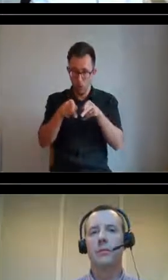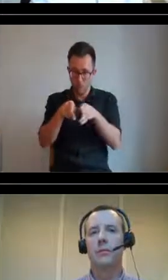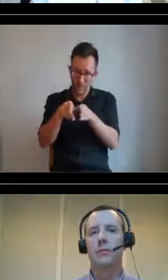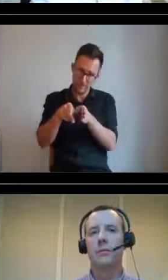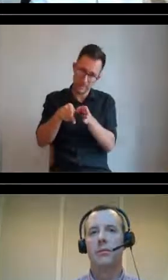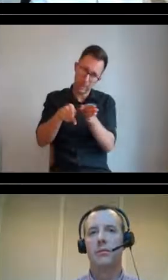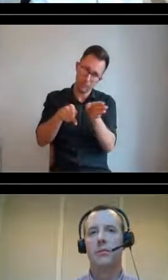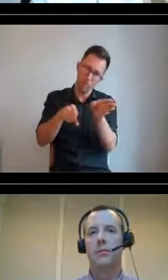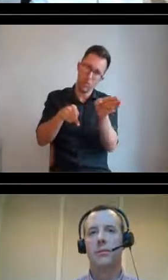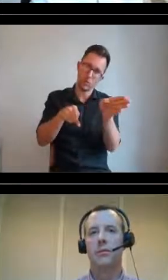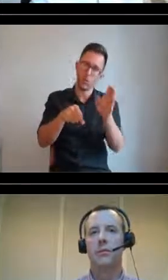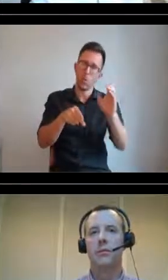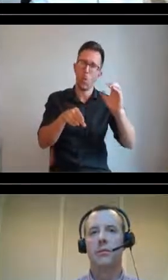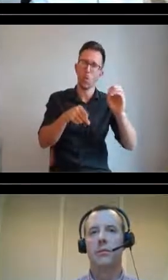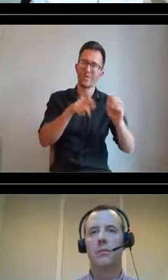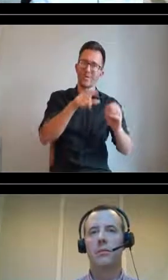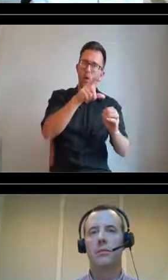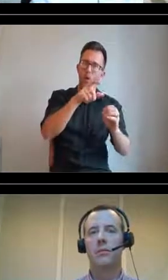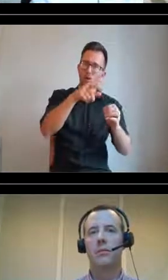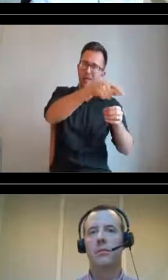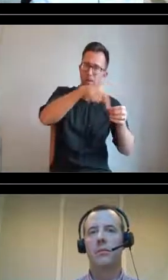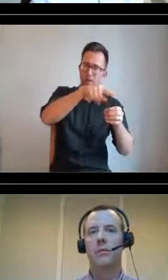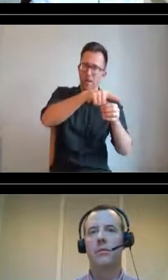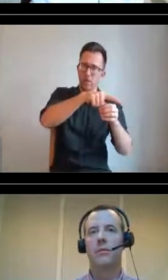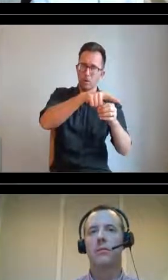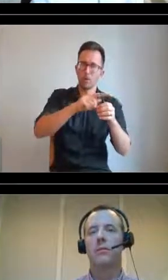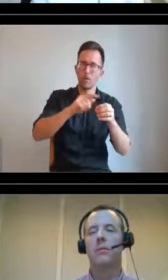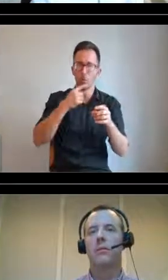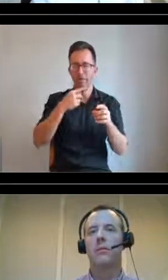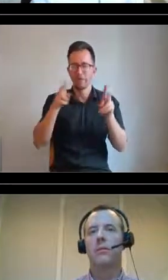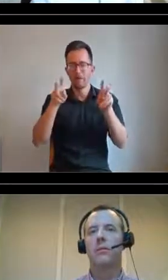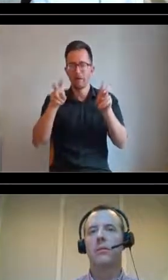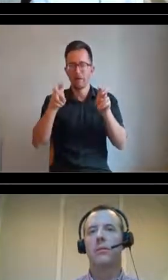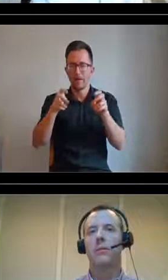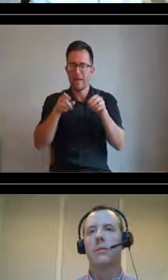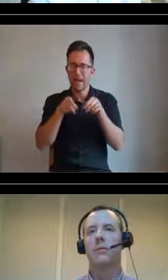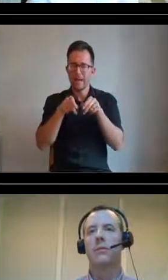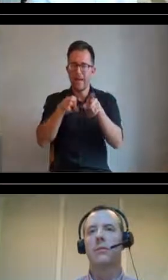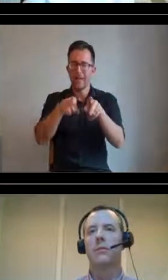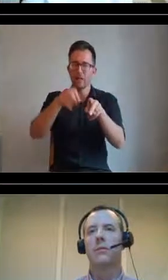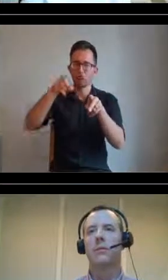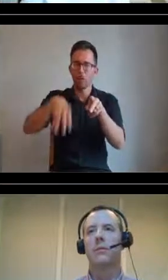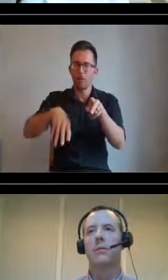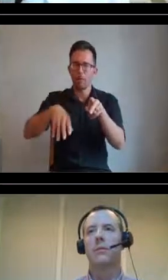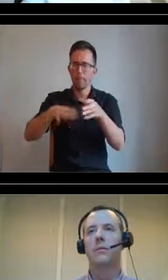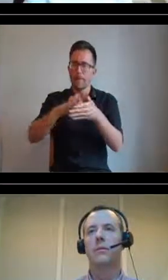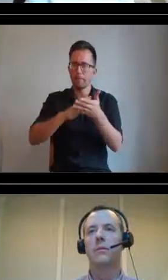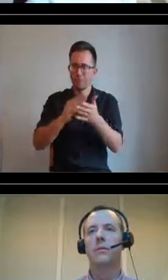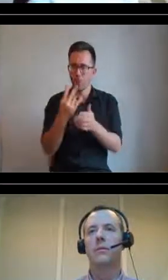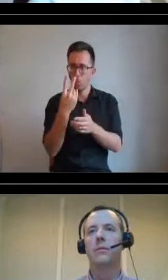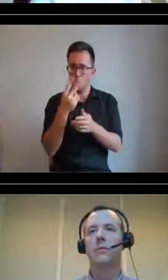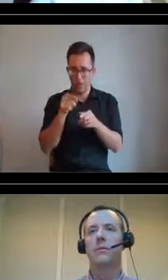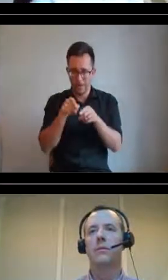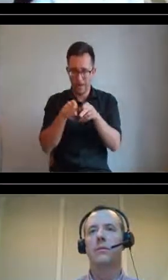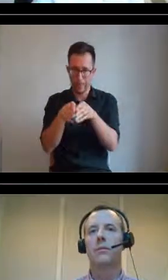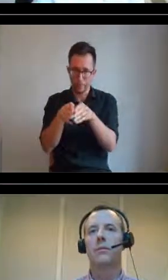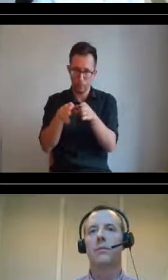Orsett Cock roundabout. So what we get is what we call a lane drop. And from that point onwards, there's a section where the